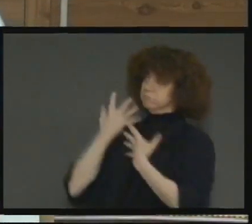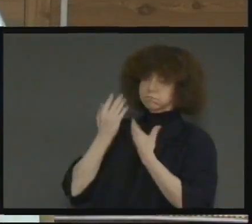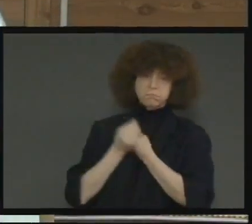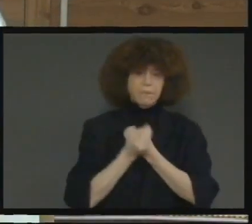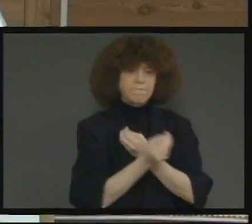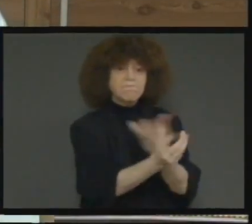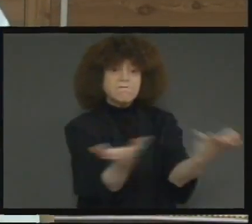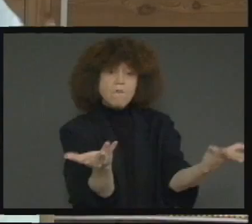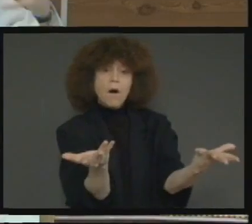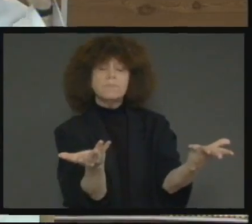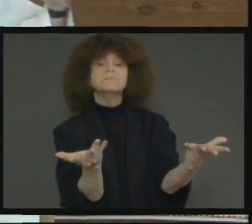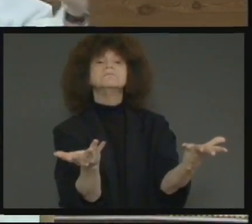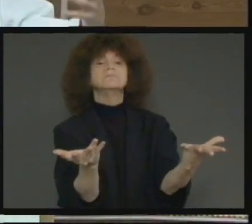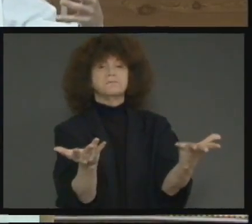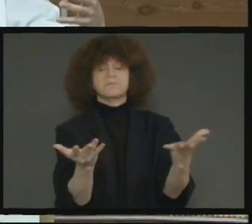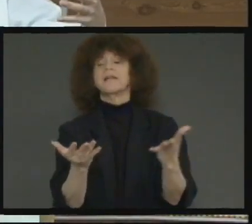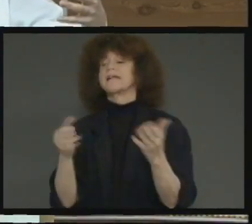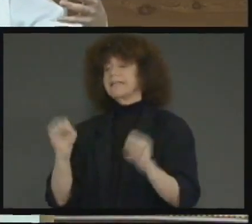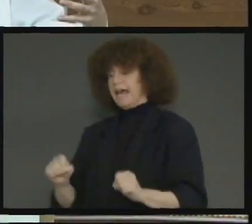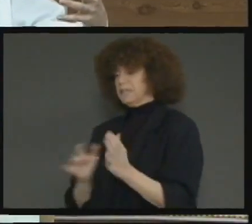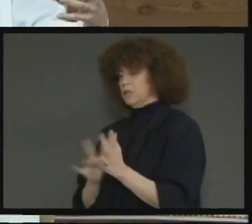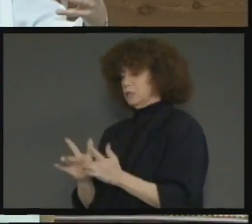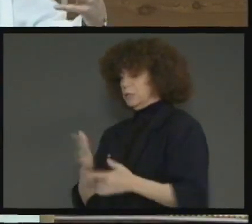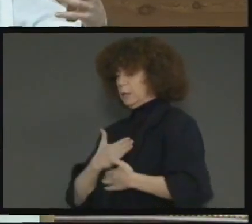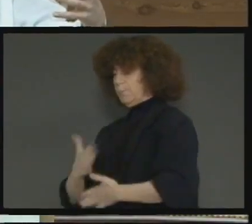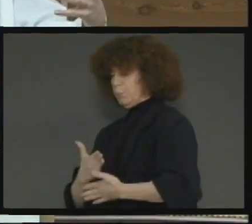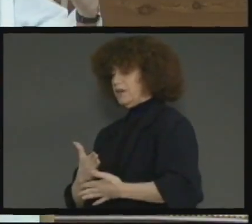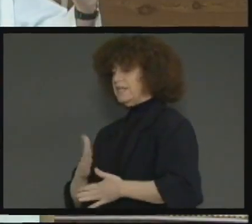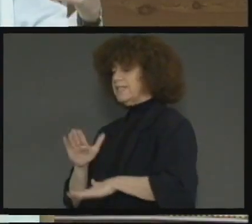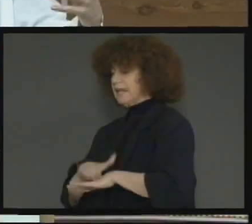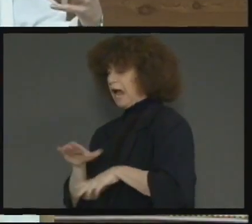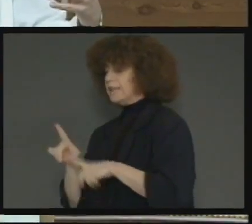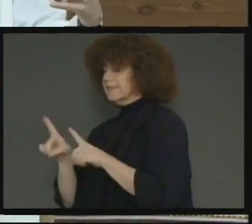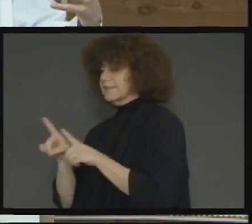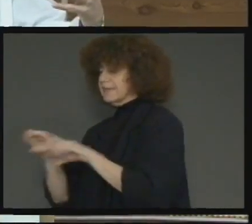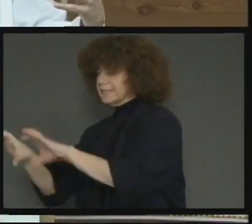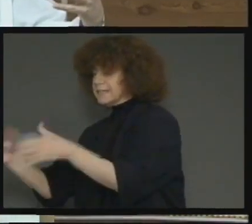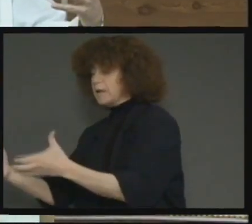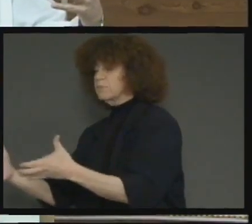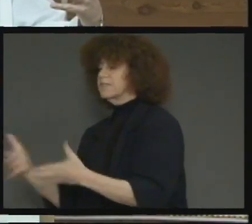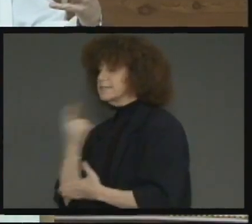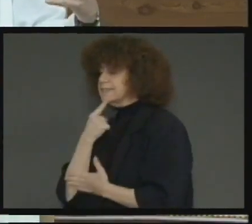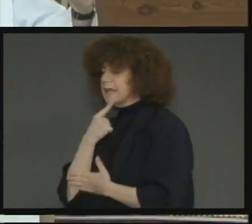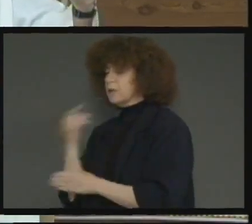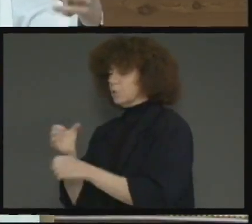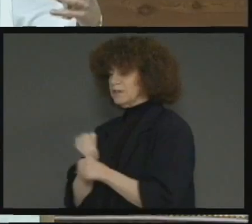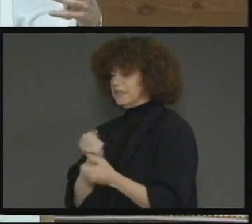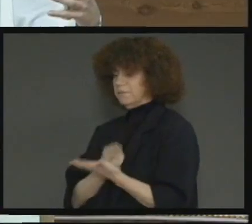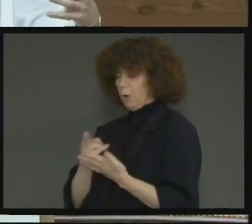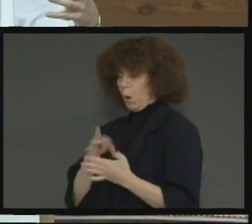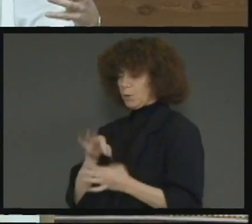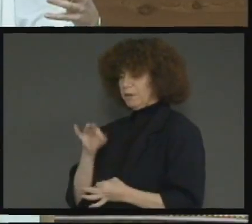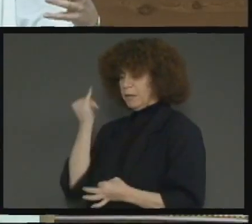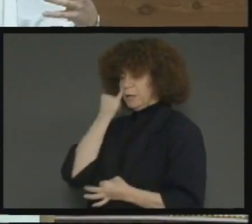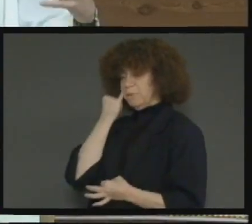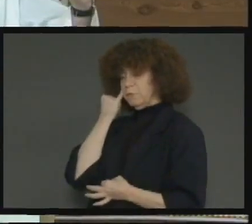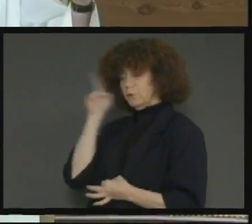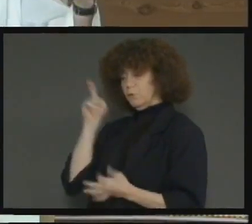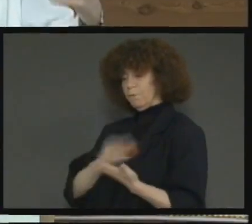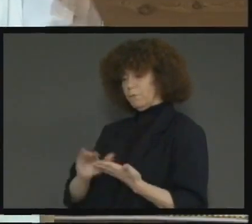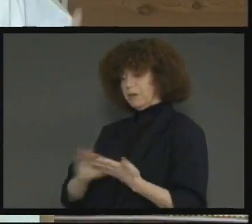that breath of life comes the forgiveness of sins. Just as the Small Catechism teaches us, for where there